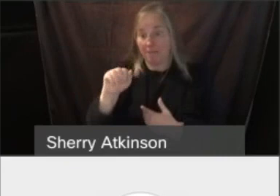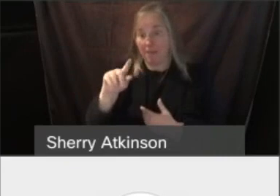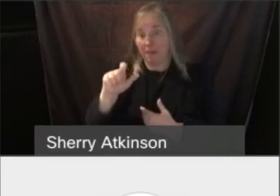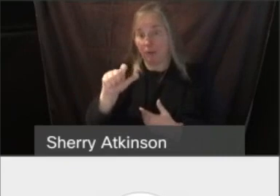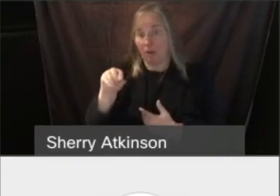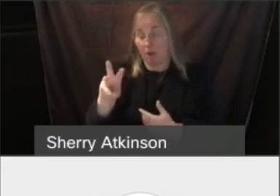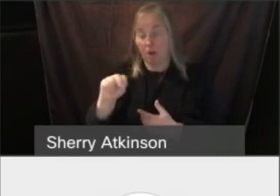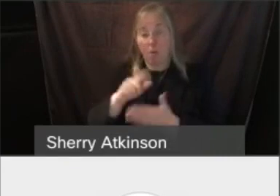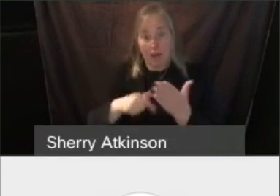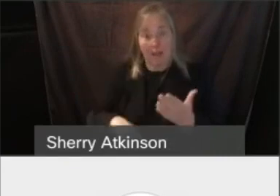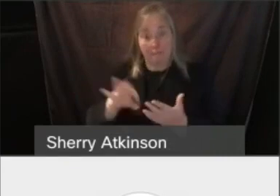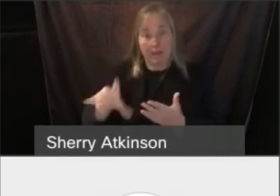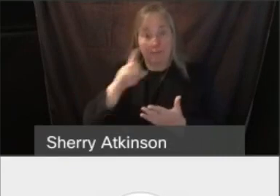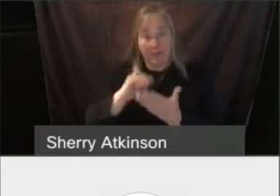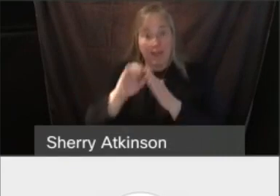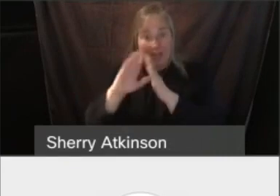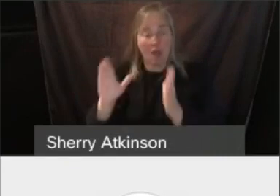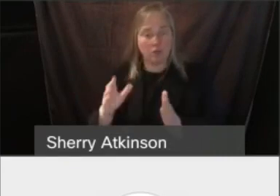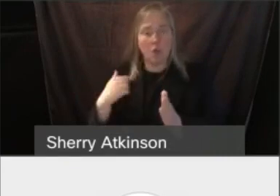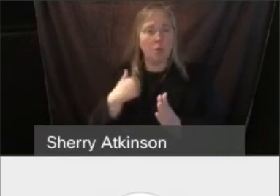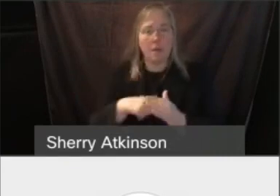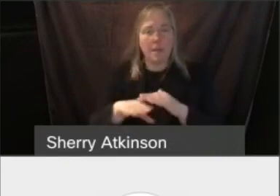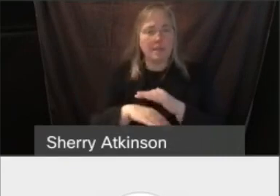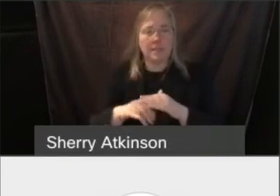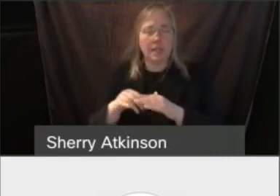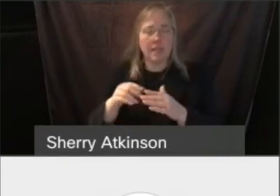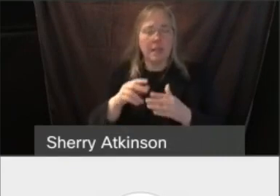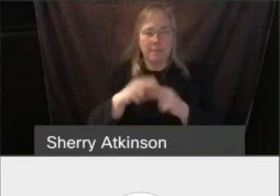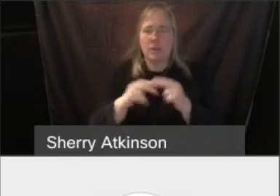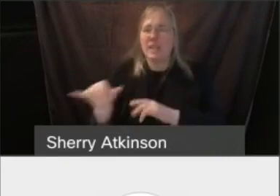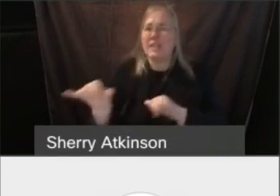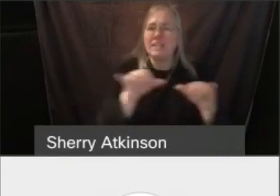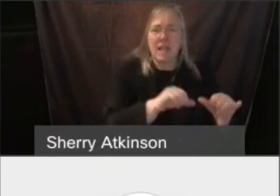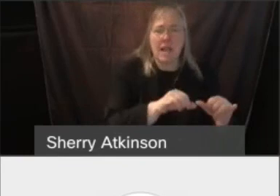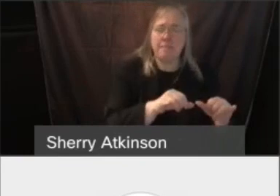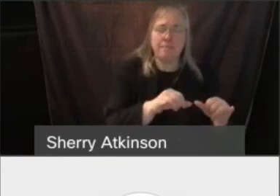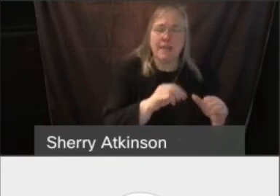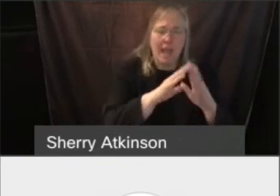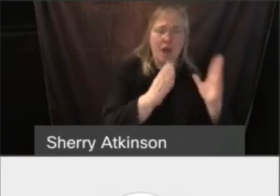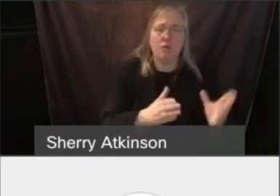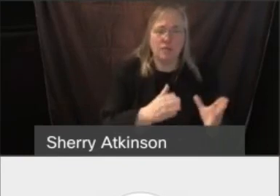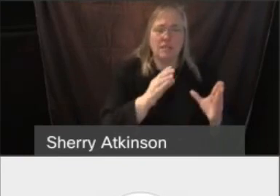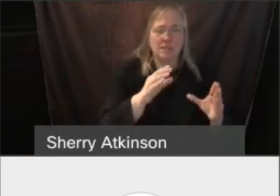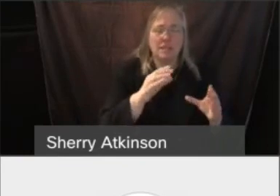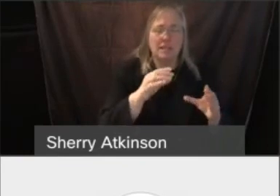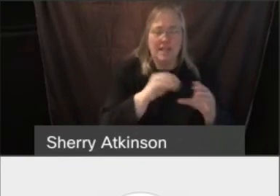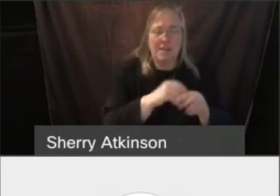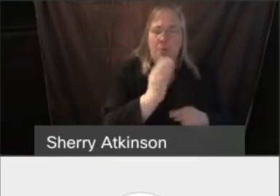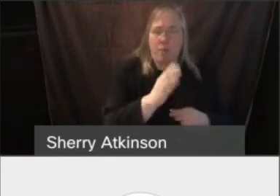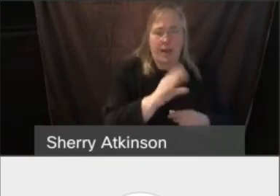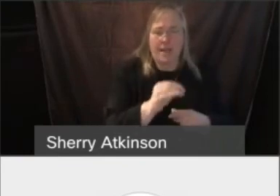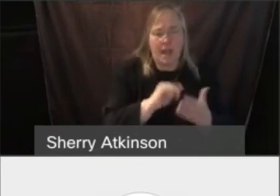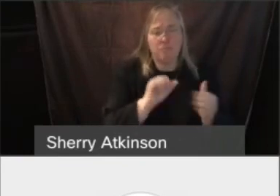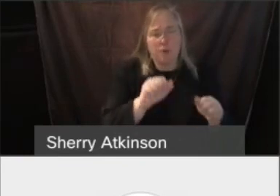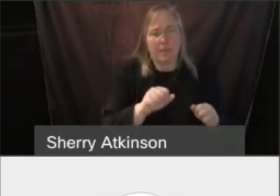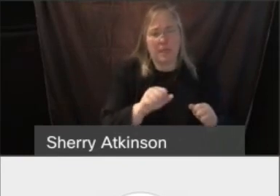house, we're essentially building the same houses at a project called Greenlee in Baltimore County. And there's probably a